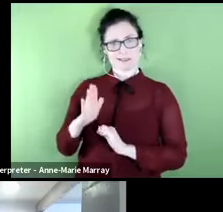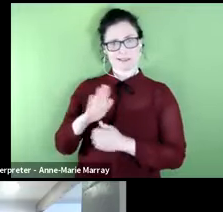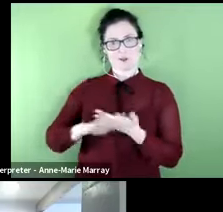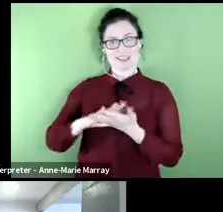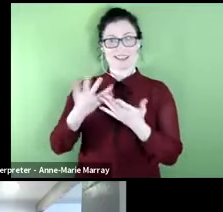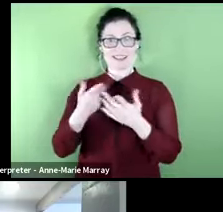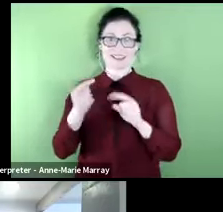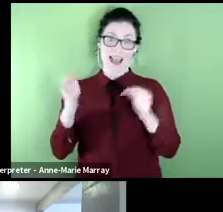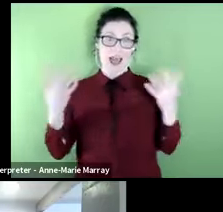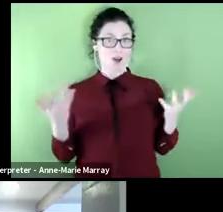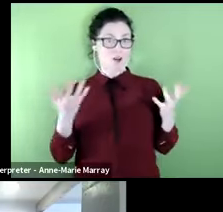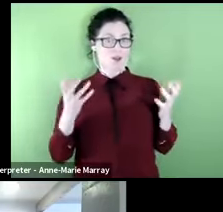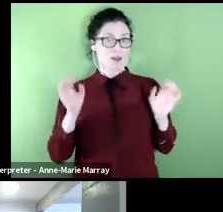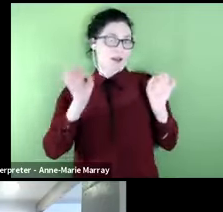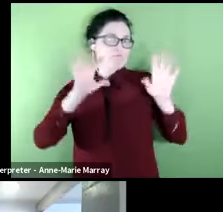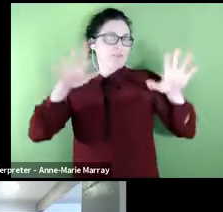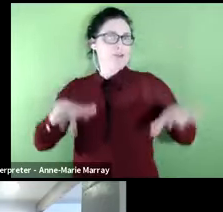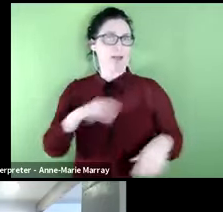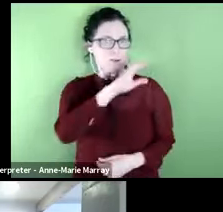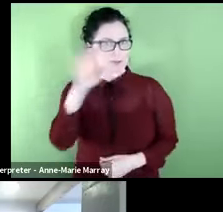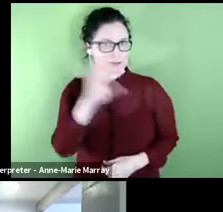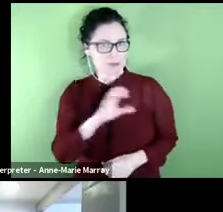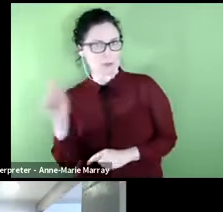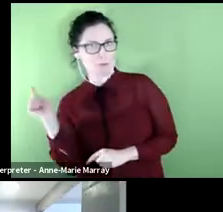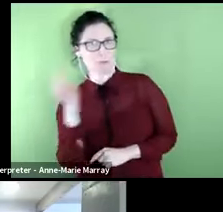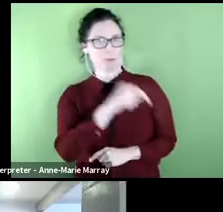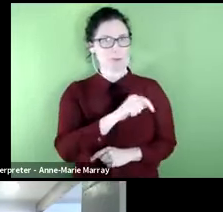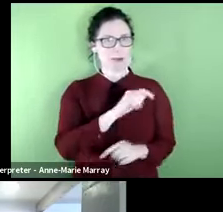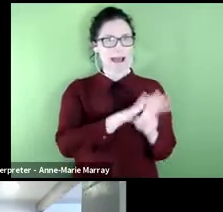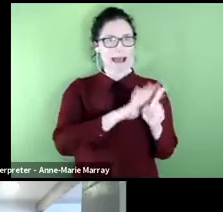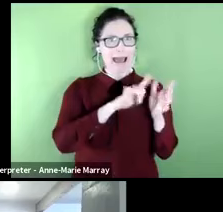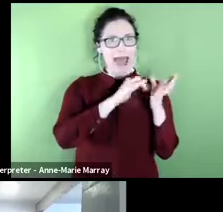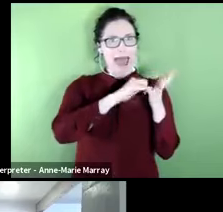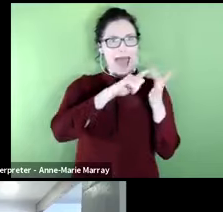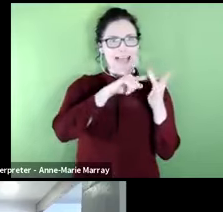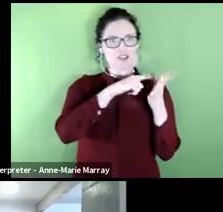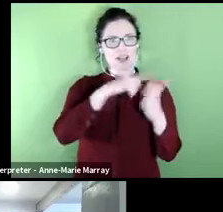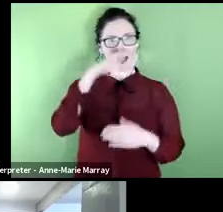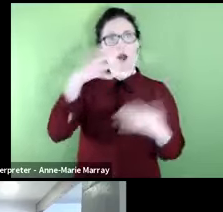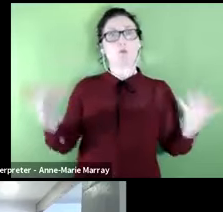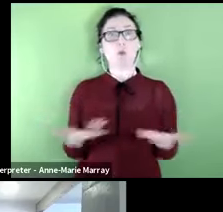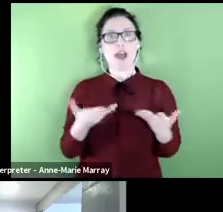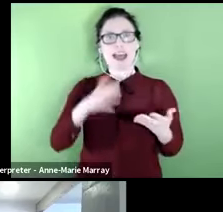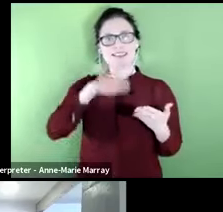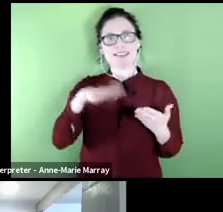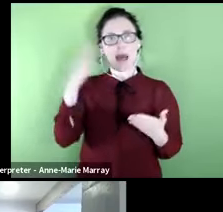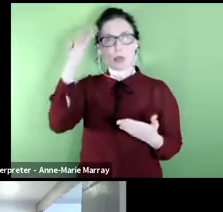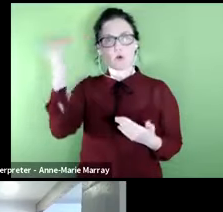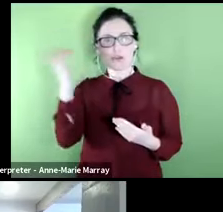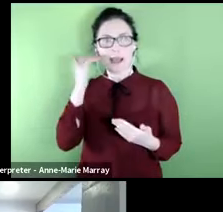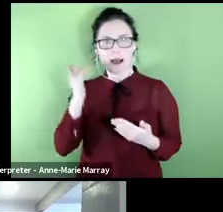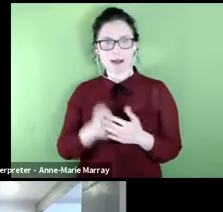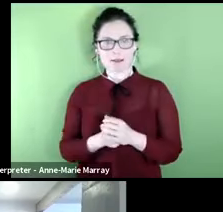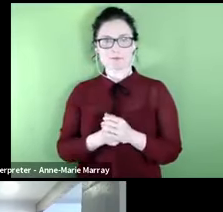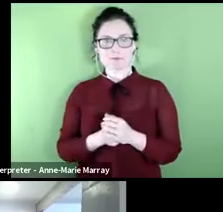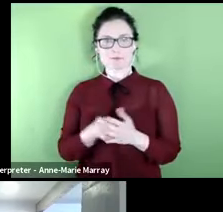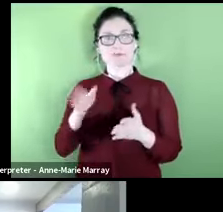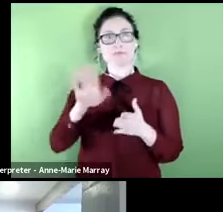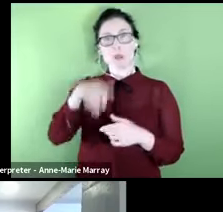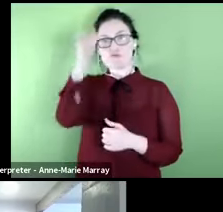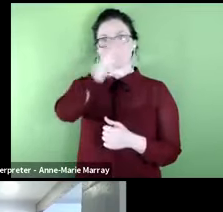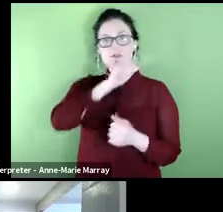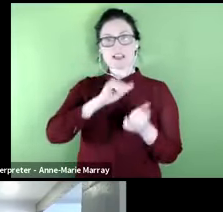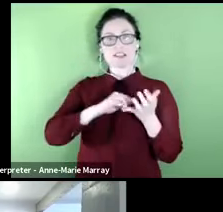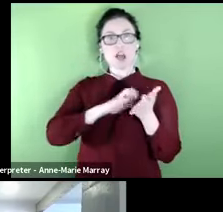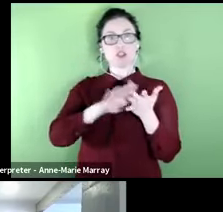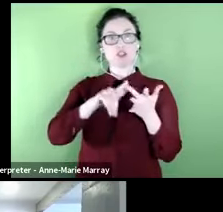going to zoom over to Asia again, to South Korea. And we're going to hear from Kwang-Yeong Shin,